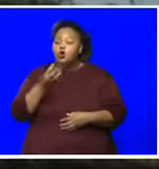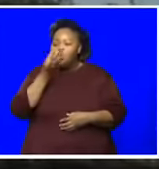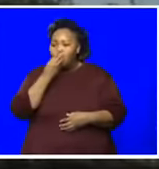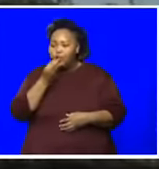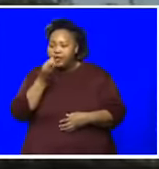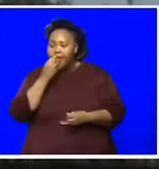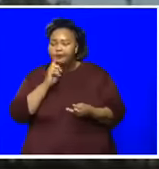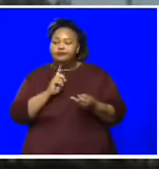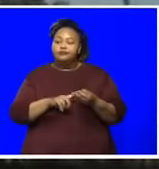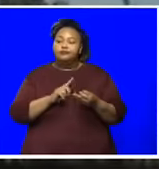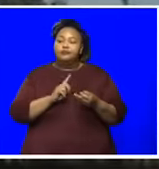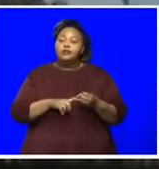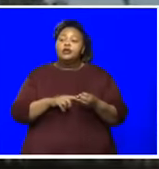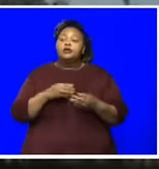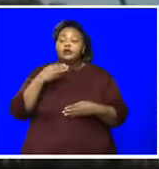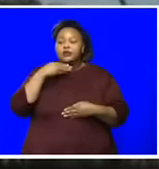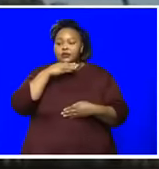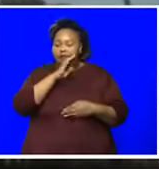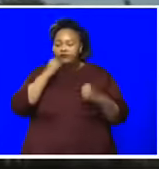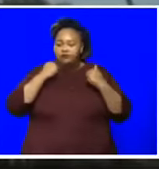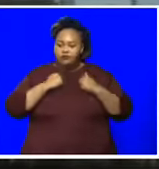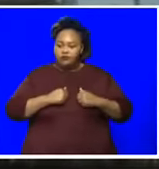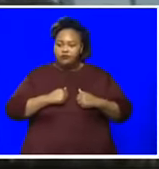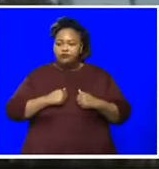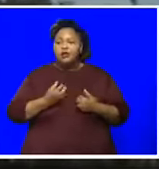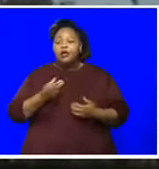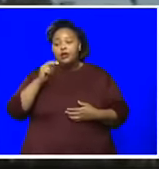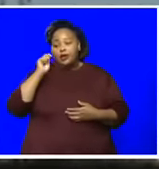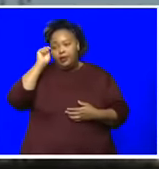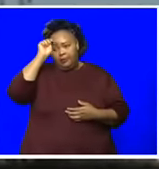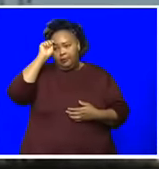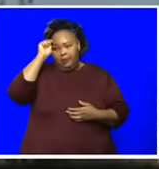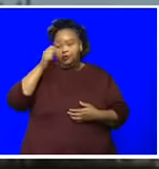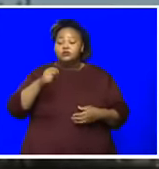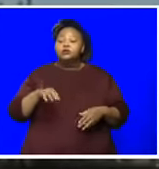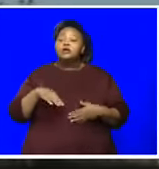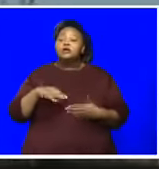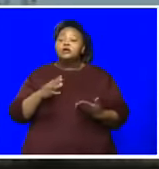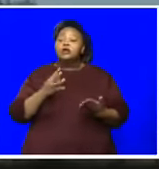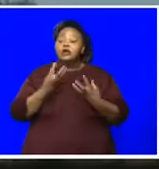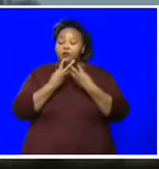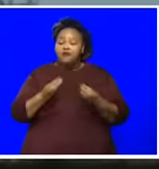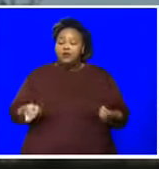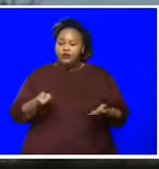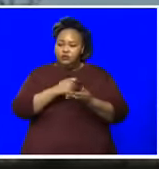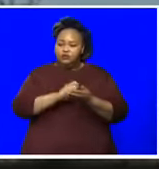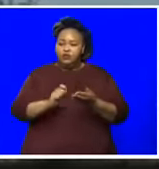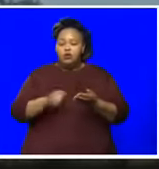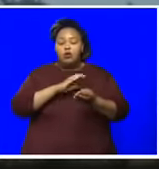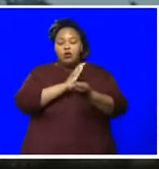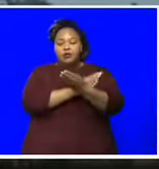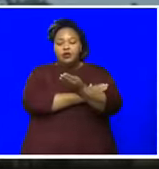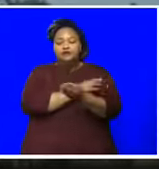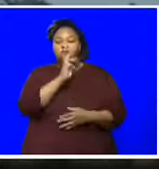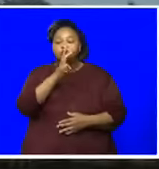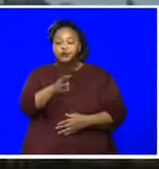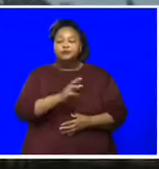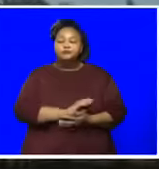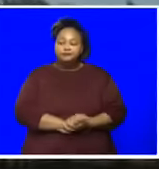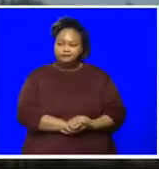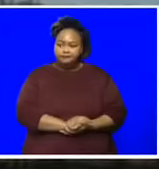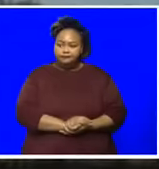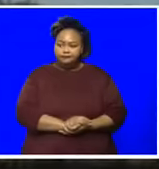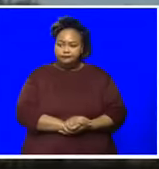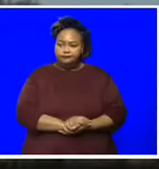I think the whole school will benefit out of this. All the kids will benefit out of this. Today is canned bread. It's a long life canned